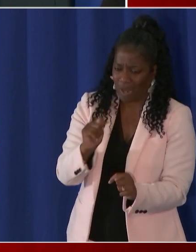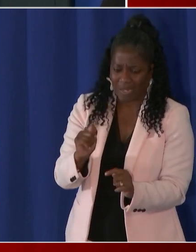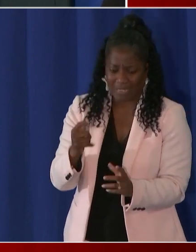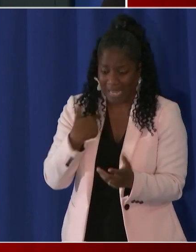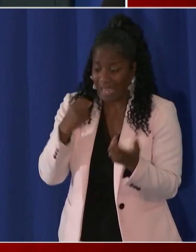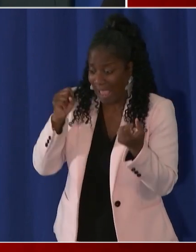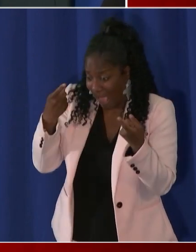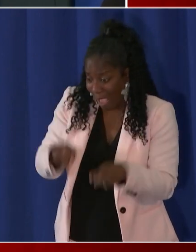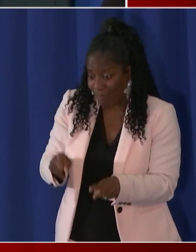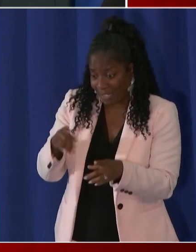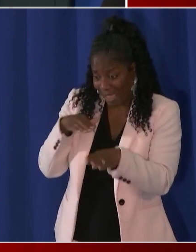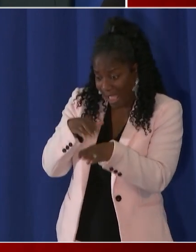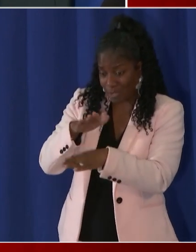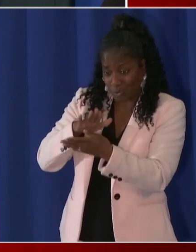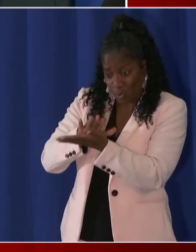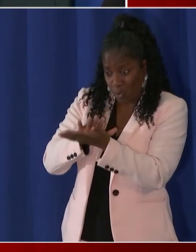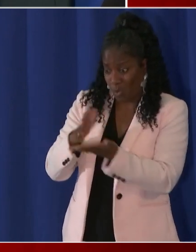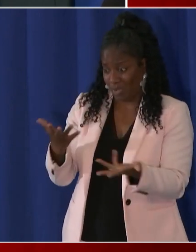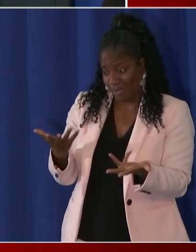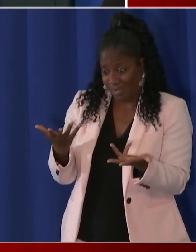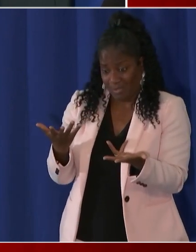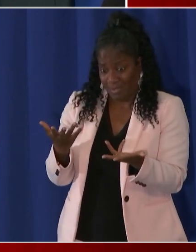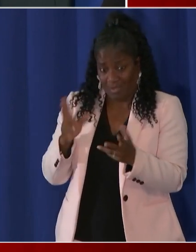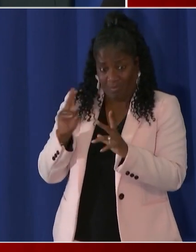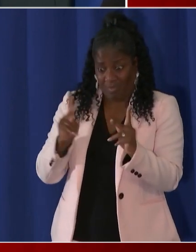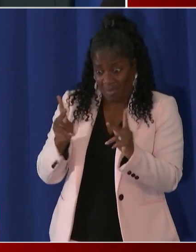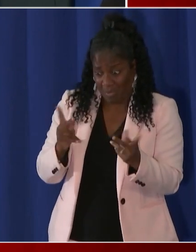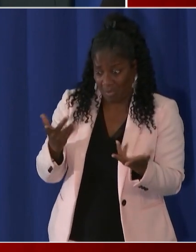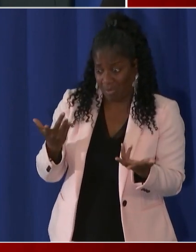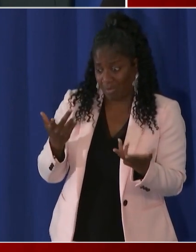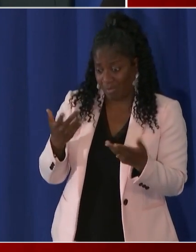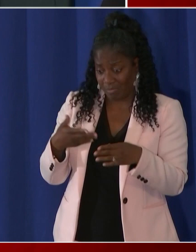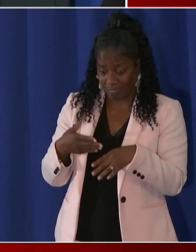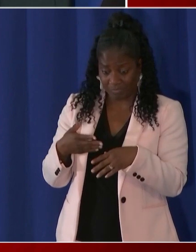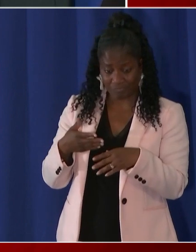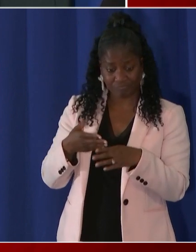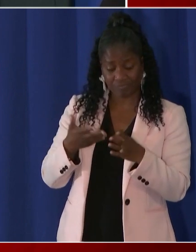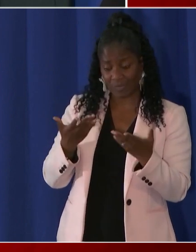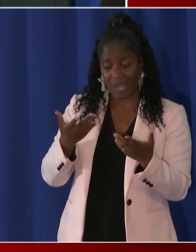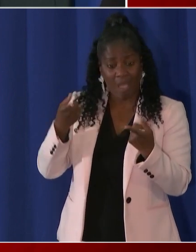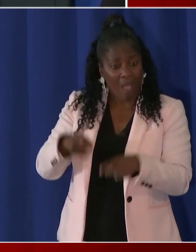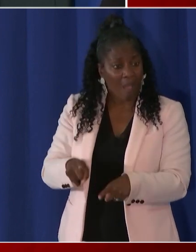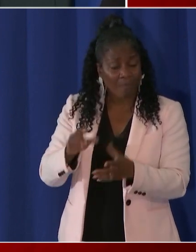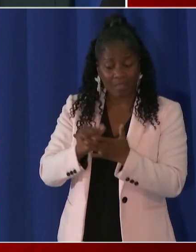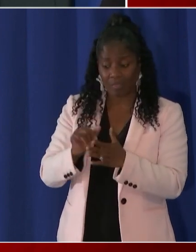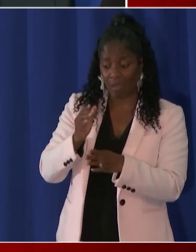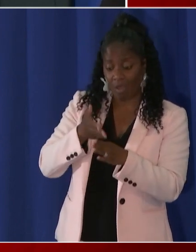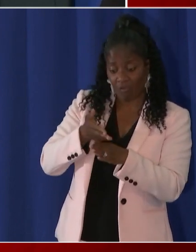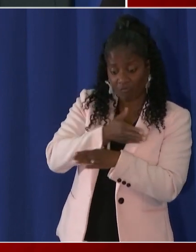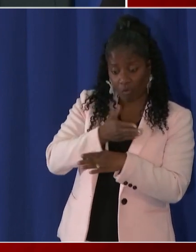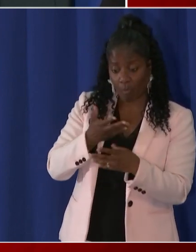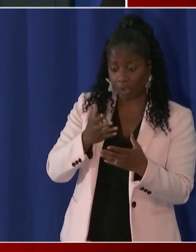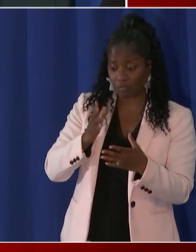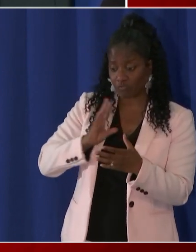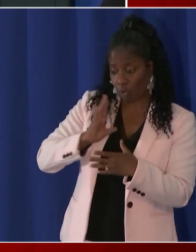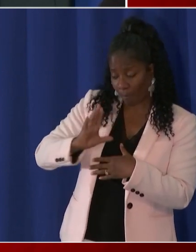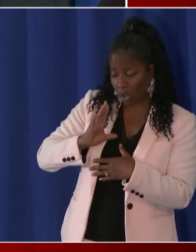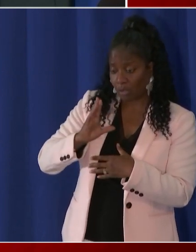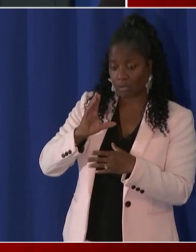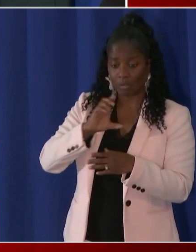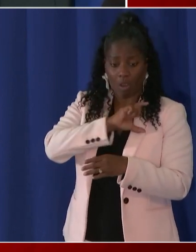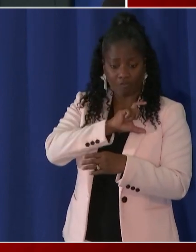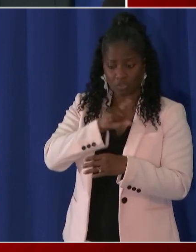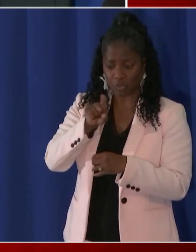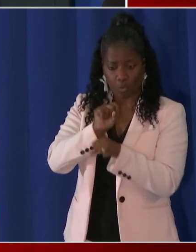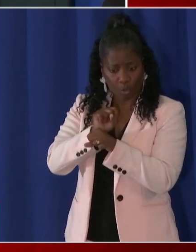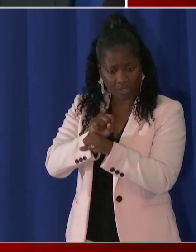about, it happened at a school, right? People there, the former officer who was there, he worked at the school.